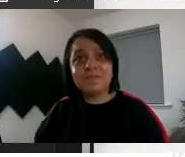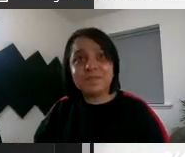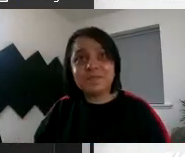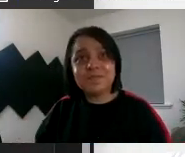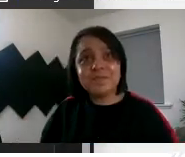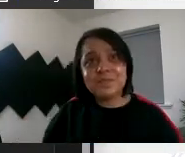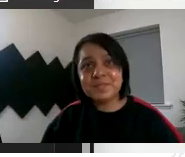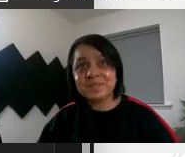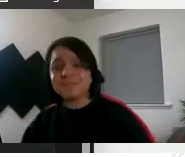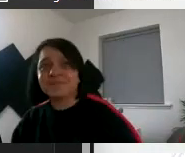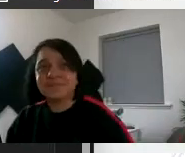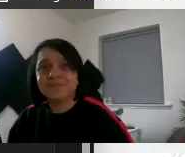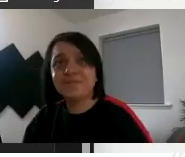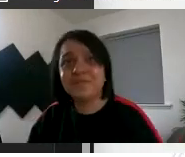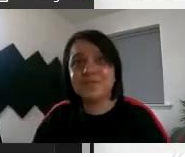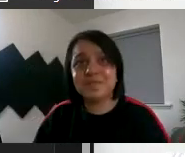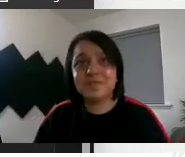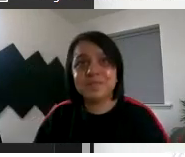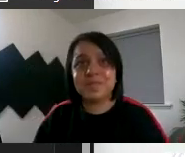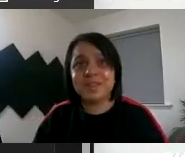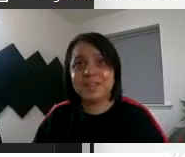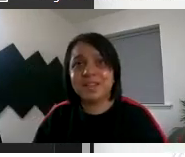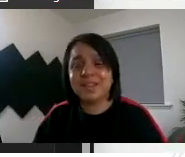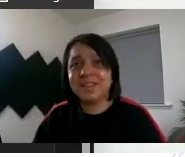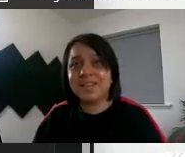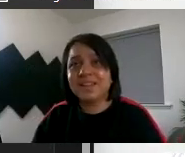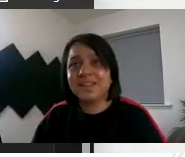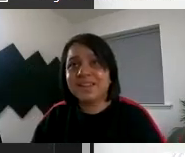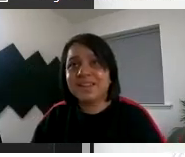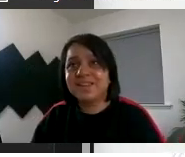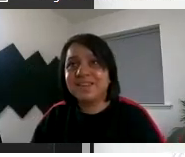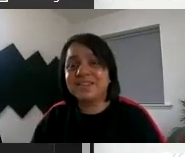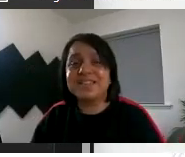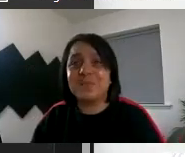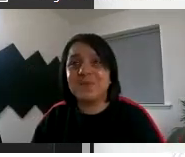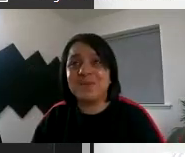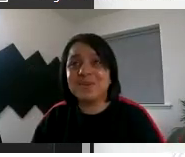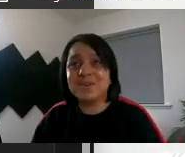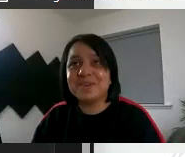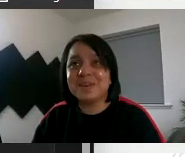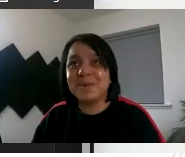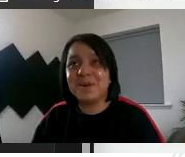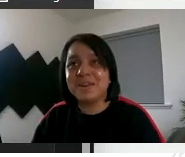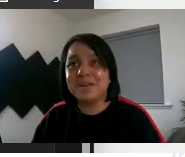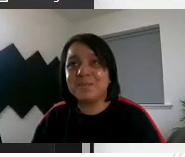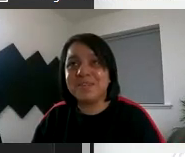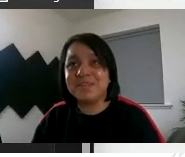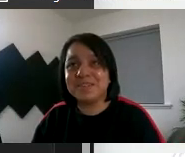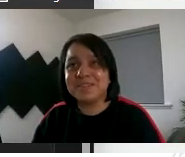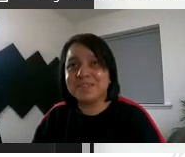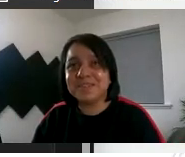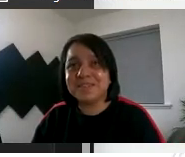say that Irish accent is closer to the American than British? Does it sound more American than